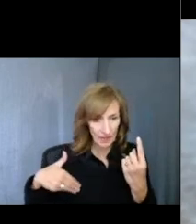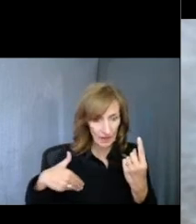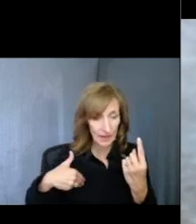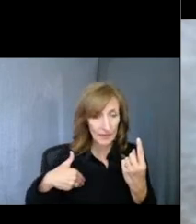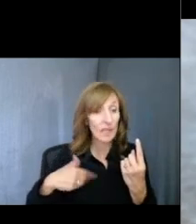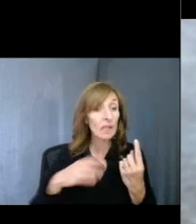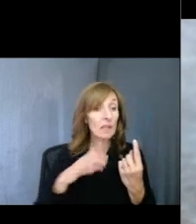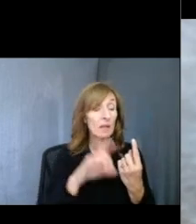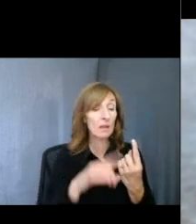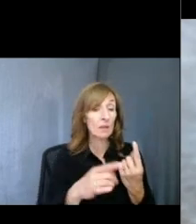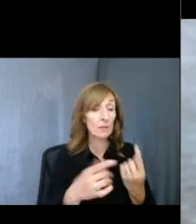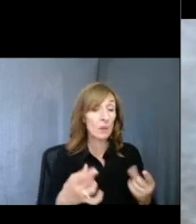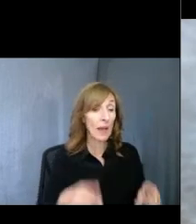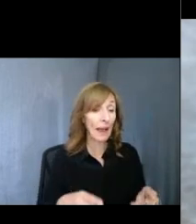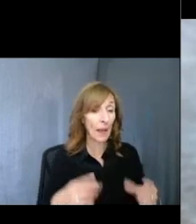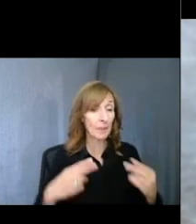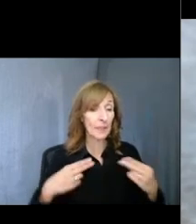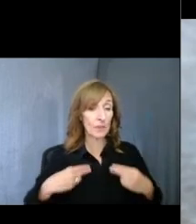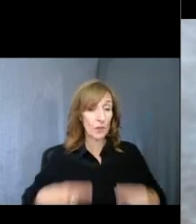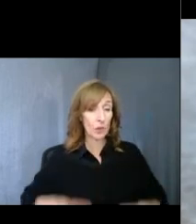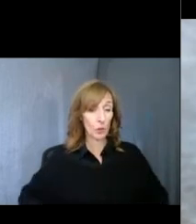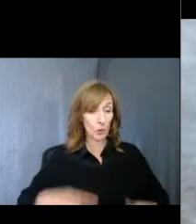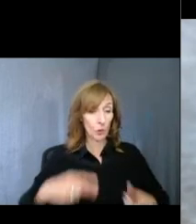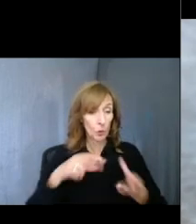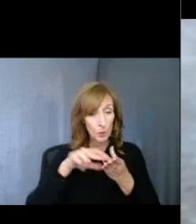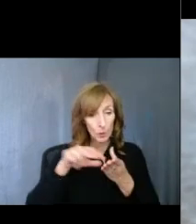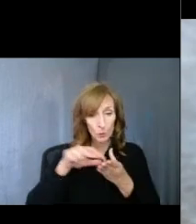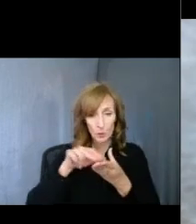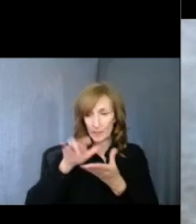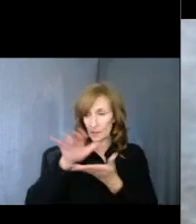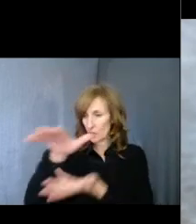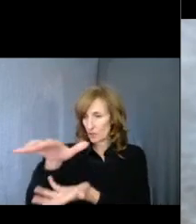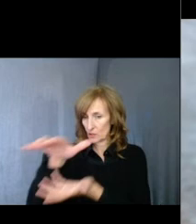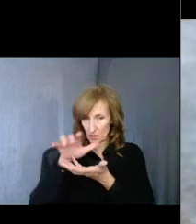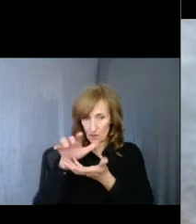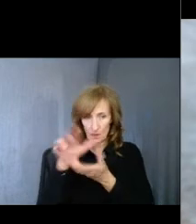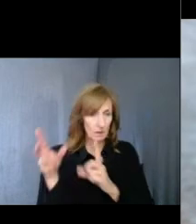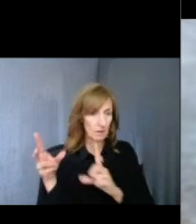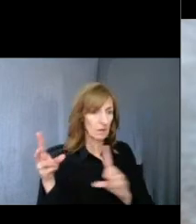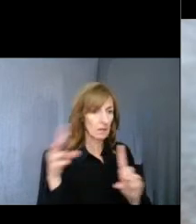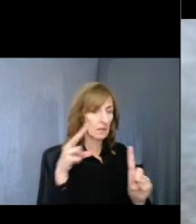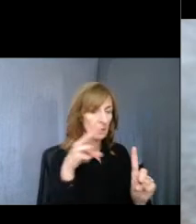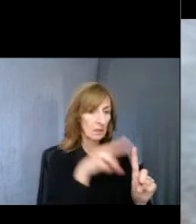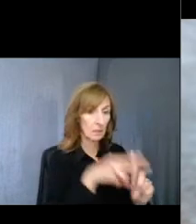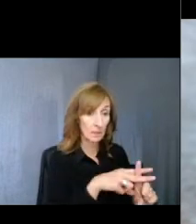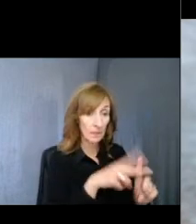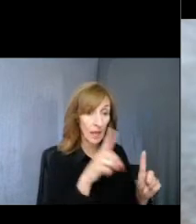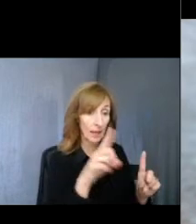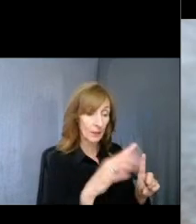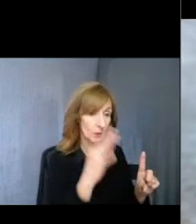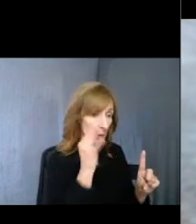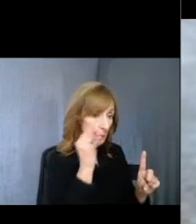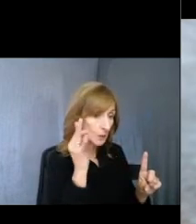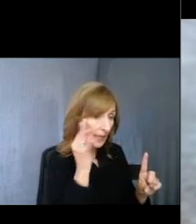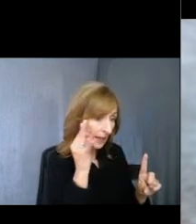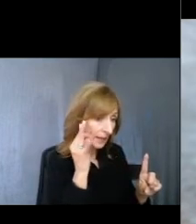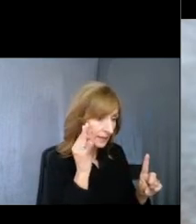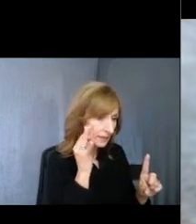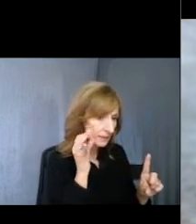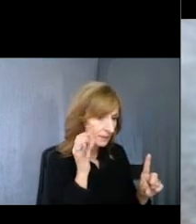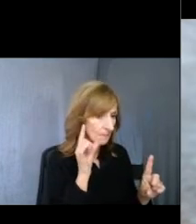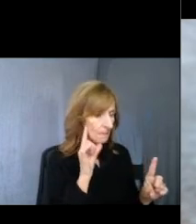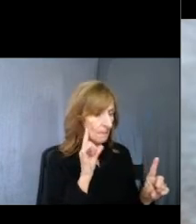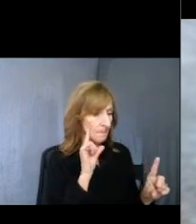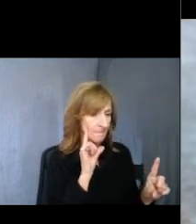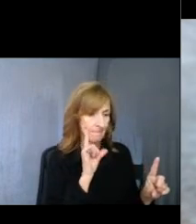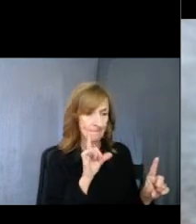studies and then apply it to feline studies to discover, do cats have the same pathophysiology